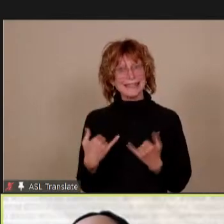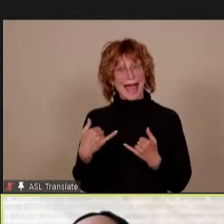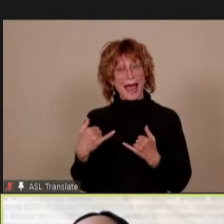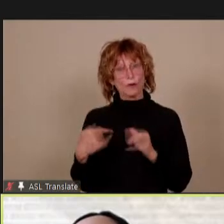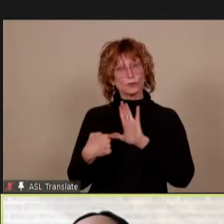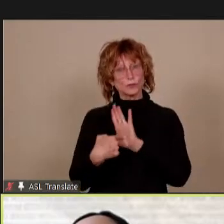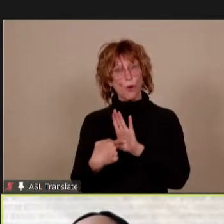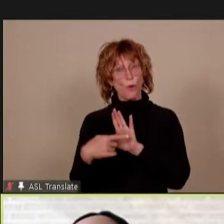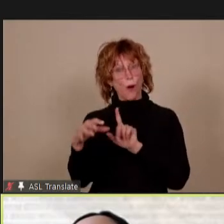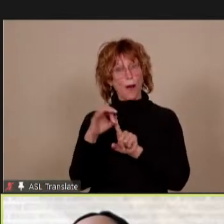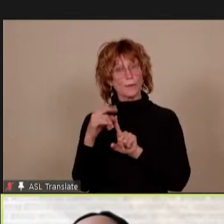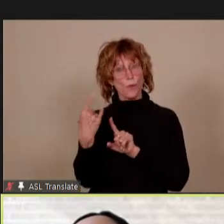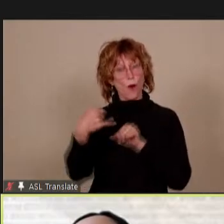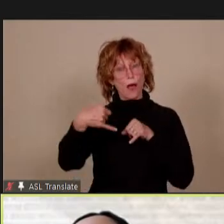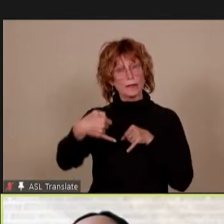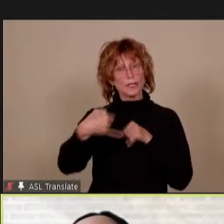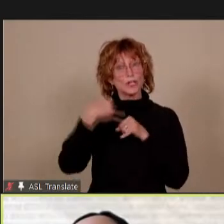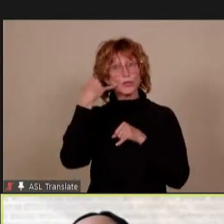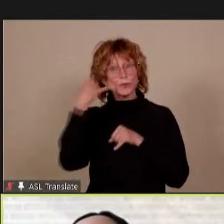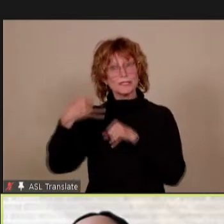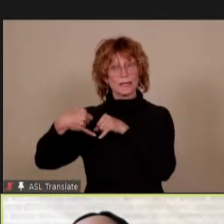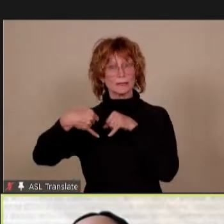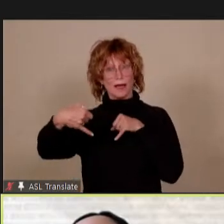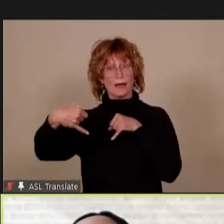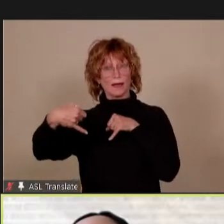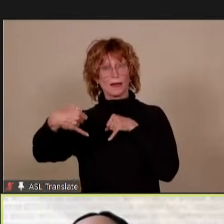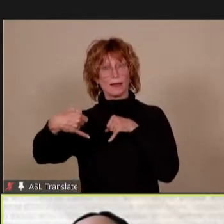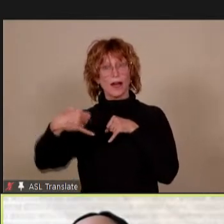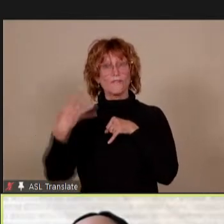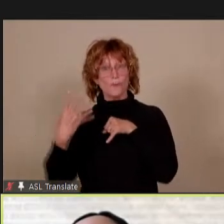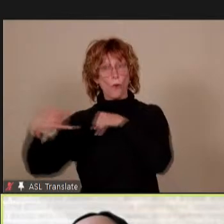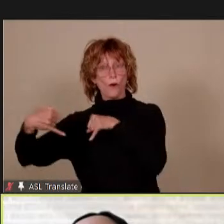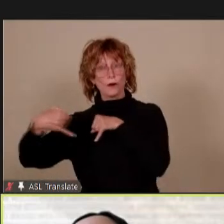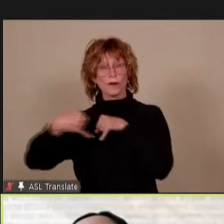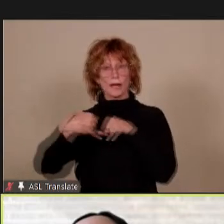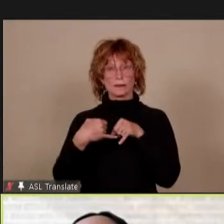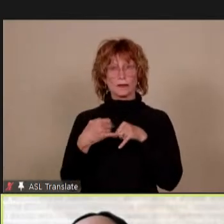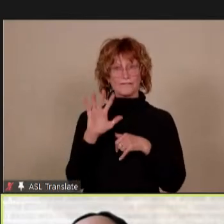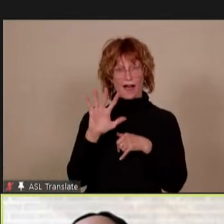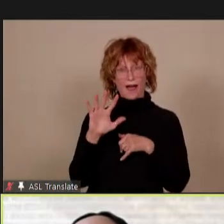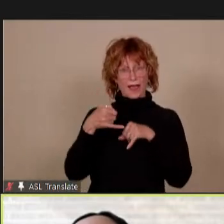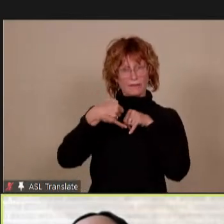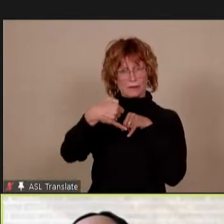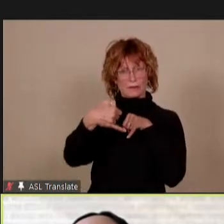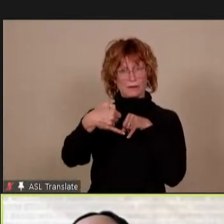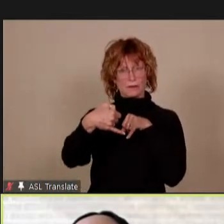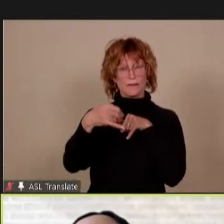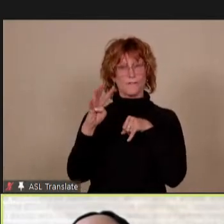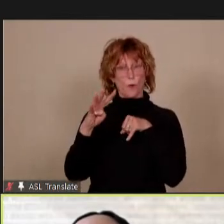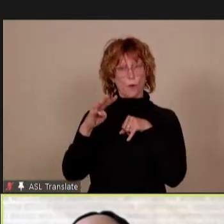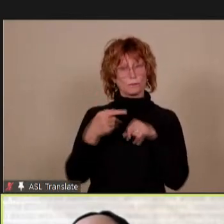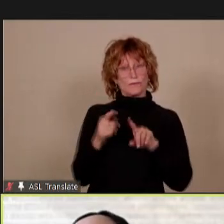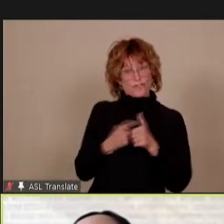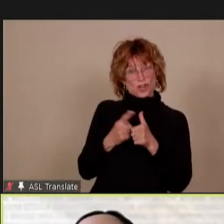1, you'll see that District 4 has actually grown quite a bit.